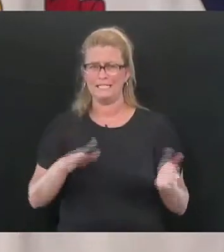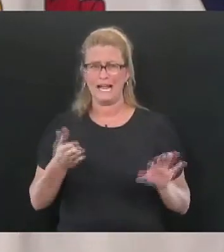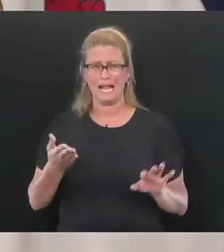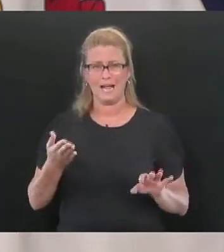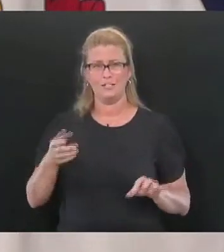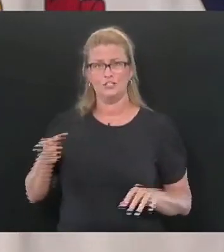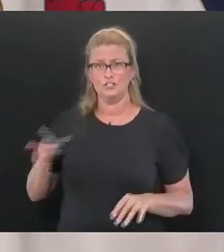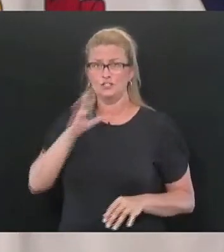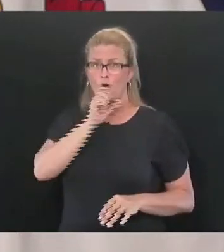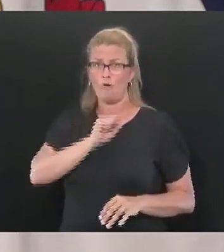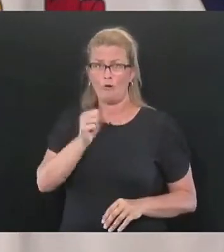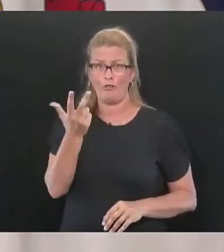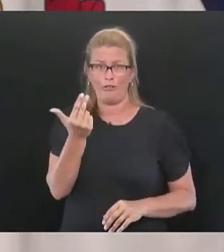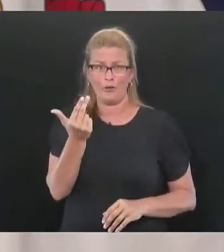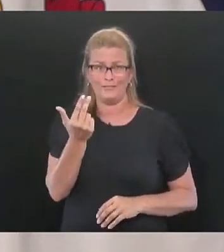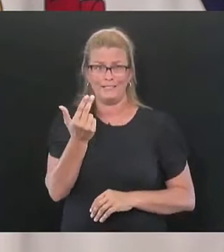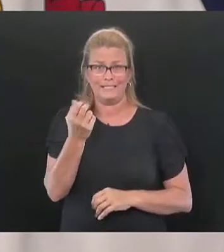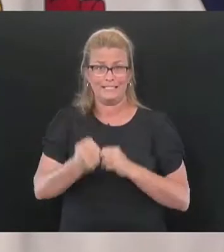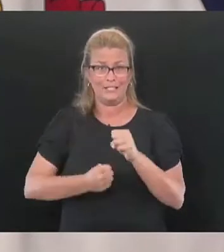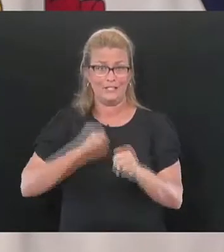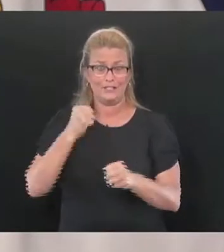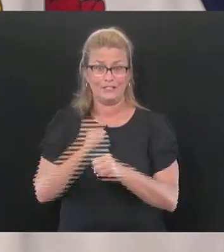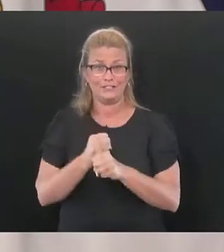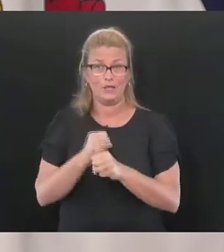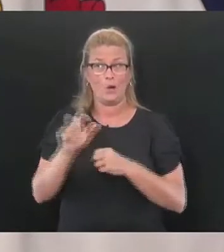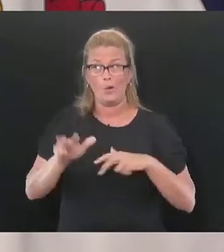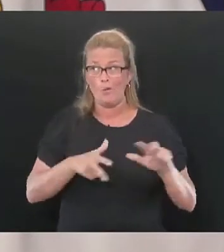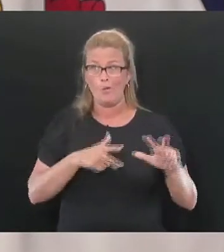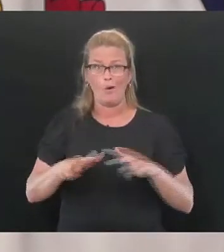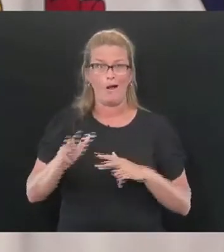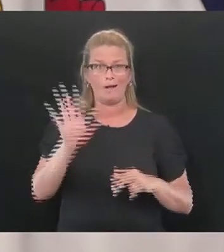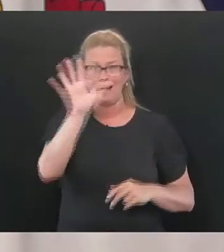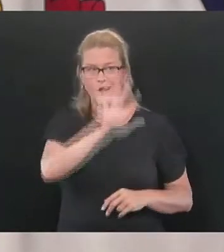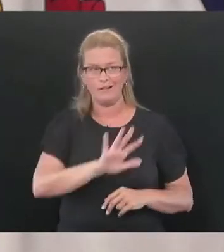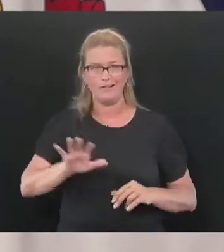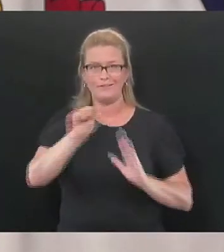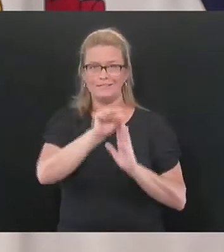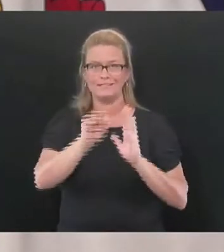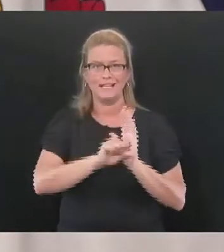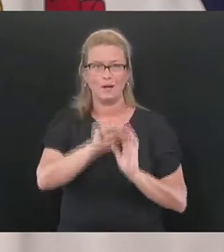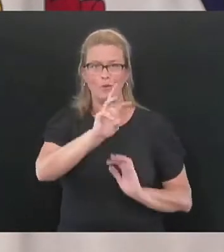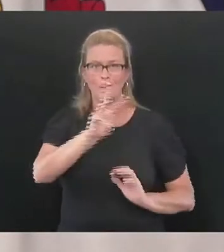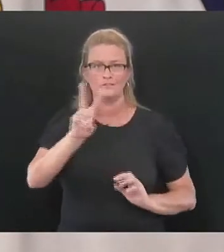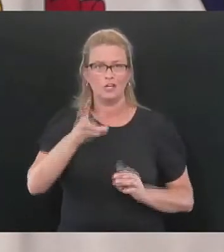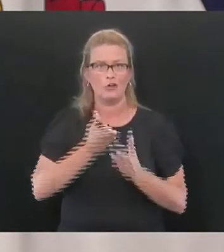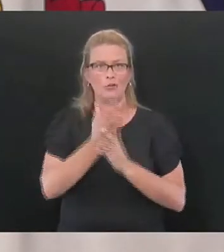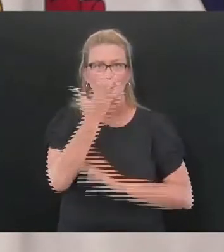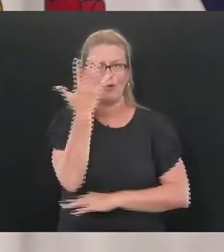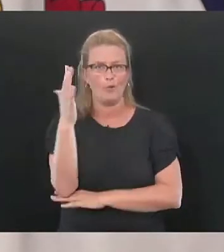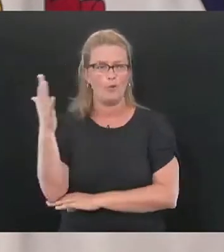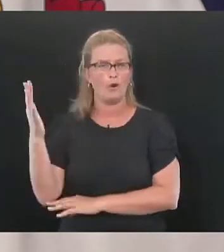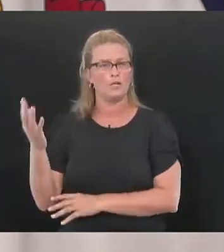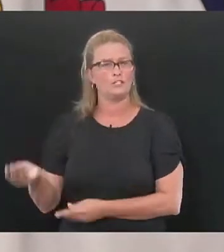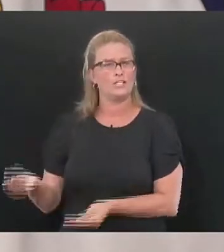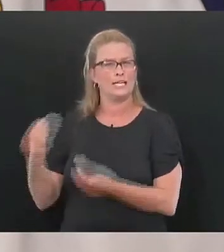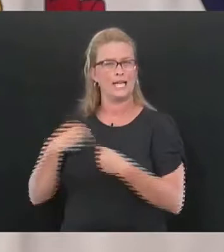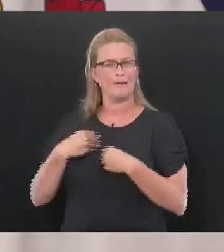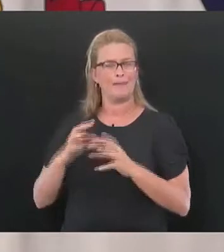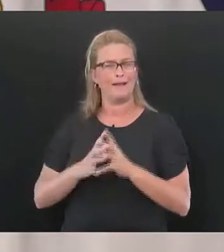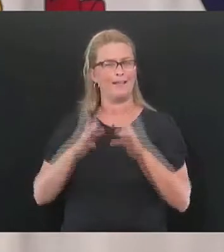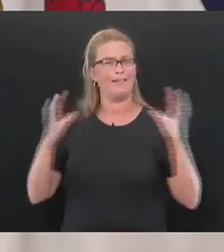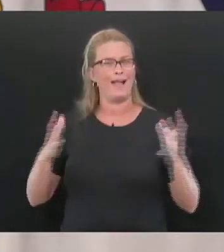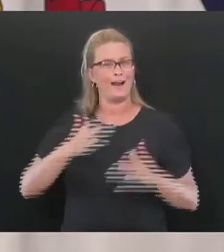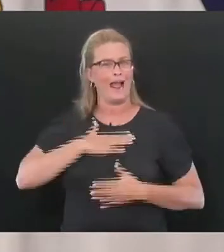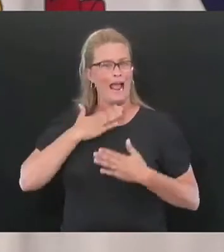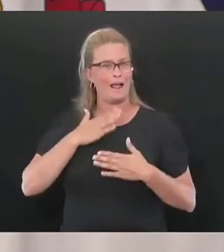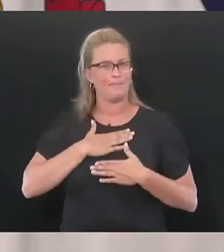with her walking across these crazy woods across the state and everything, and she brought a lot of happiness to me in